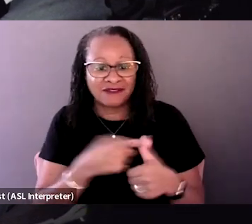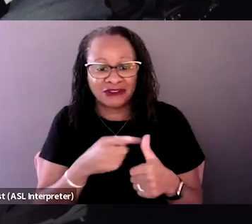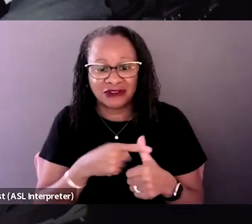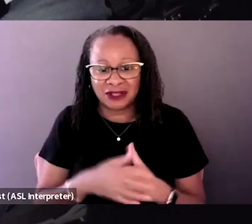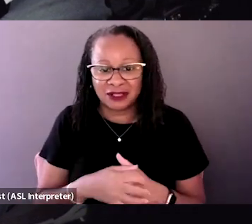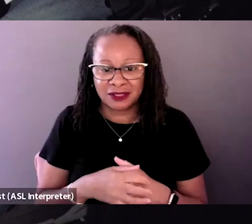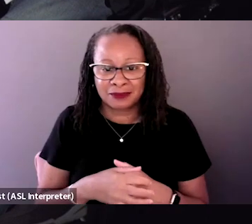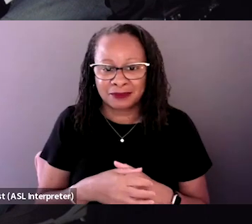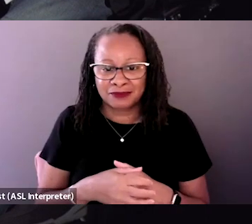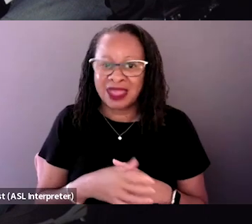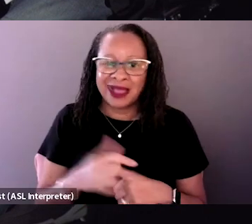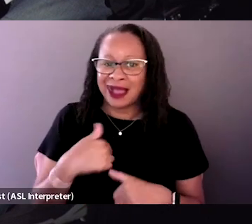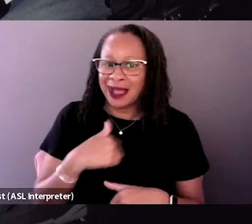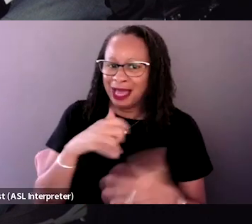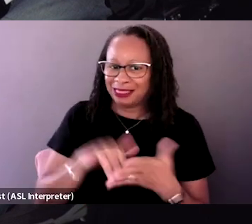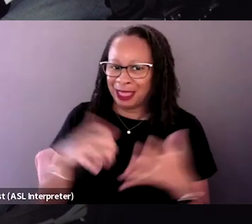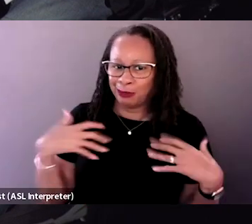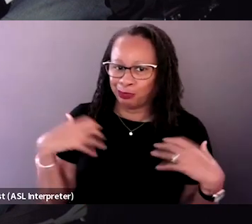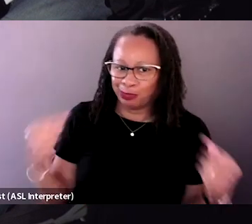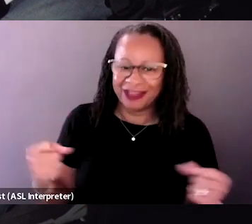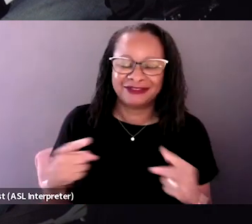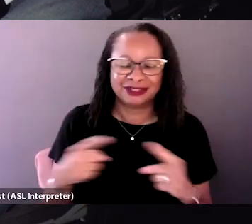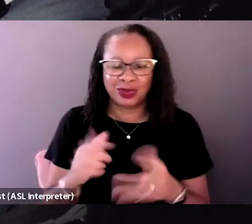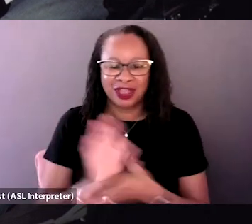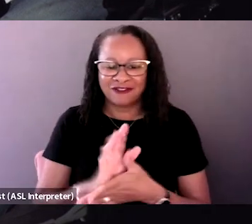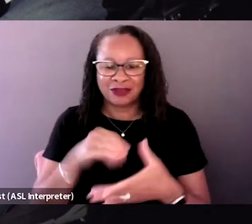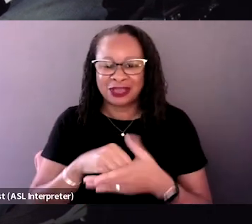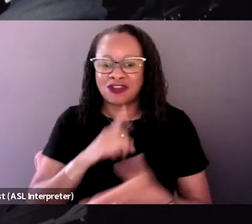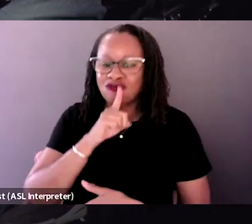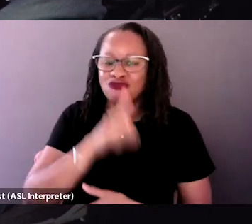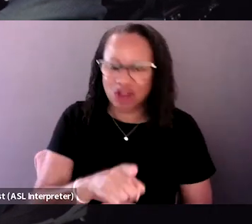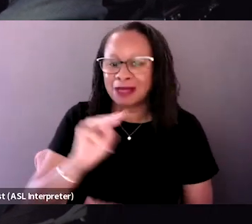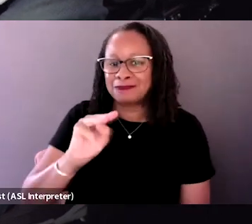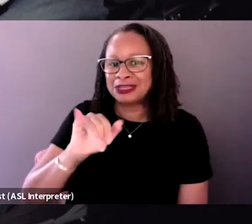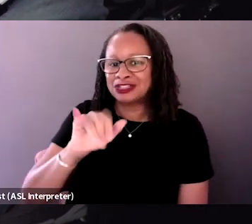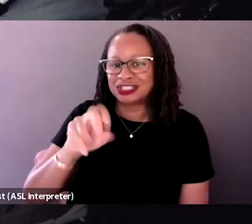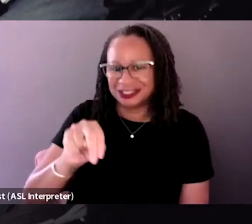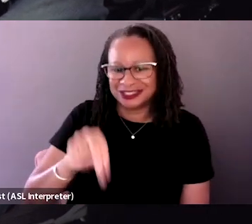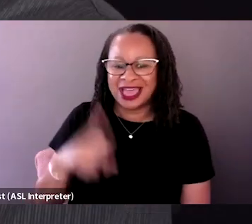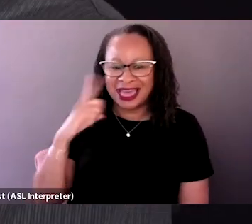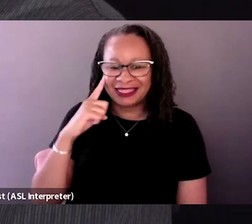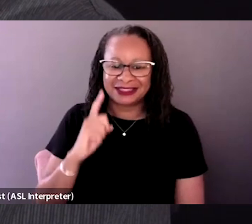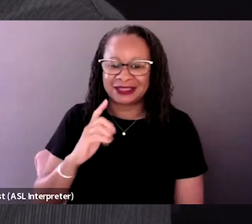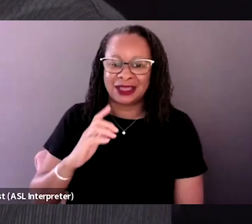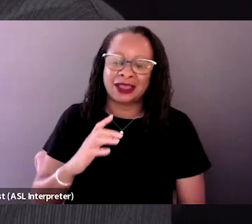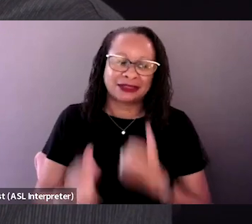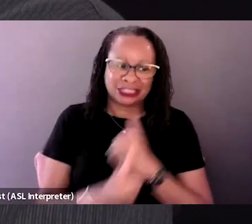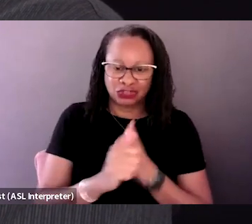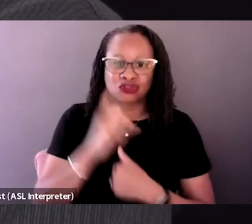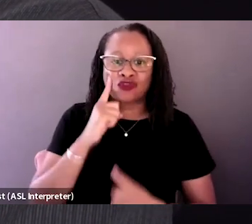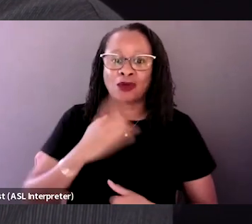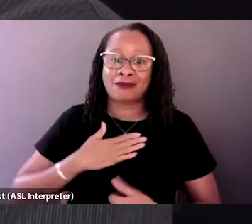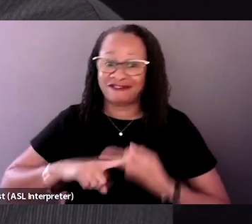Oh, I'm not so brave to film in a real mission. I think it's